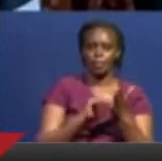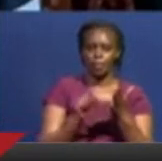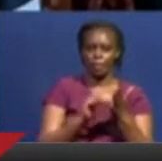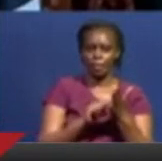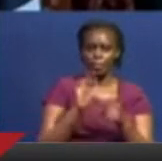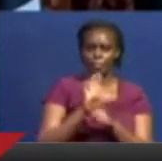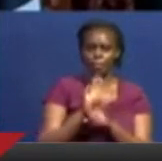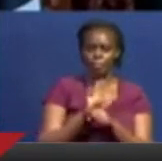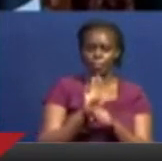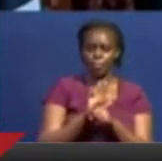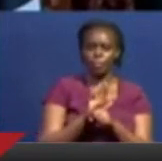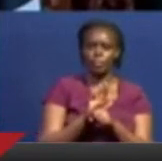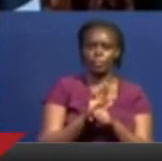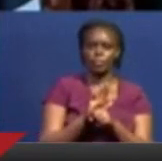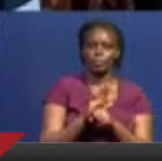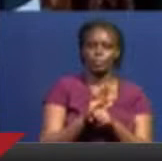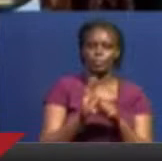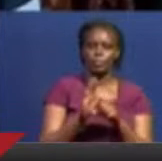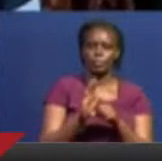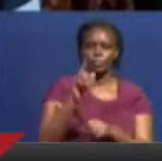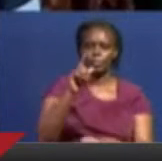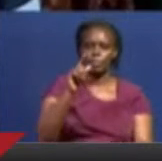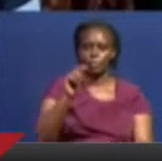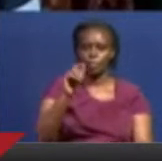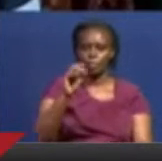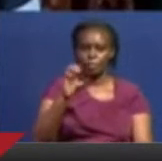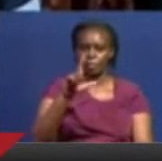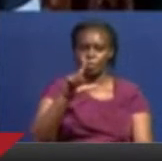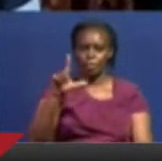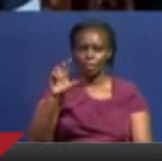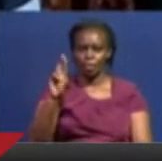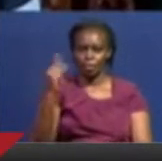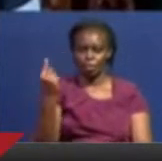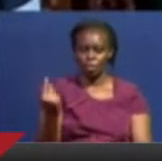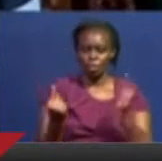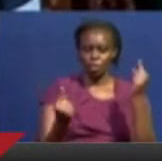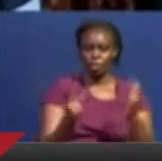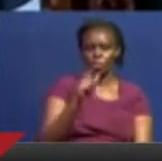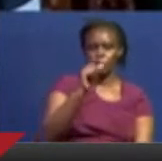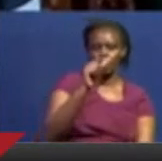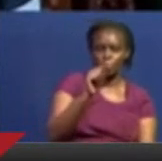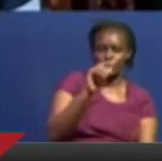Clerk, majority and minority leader, give me one teller each.